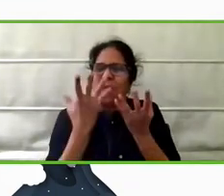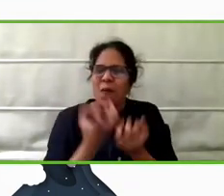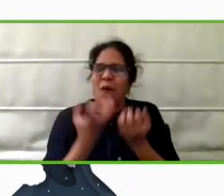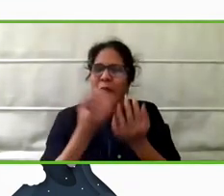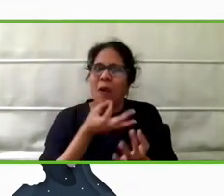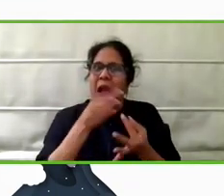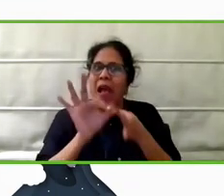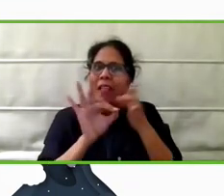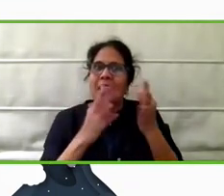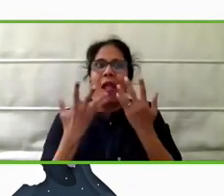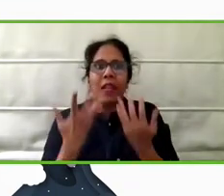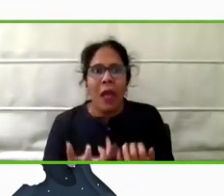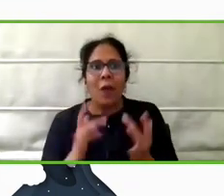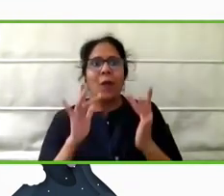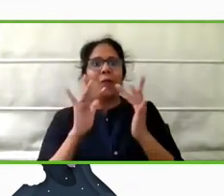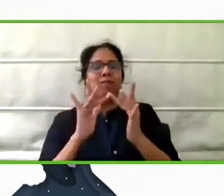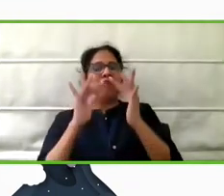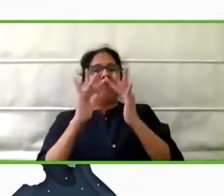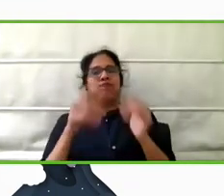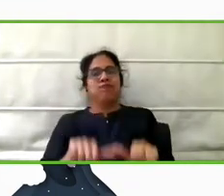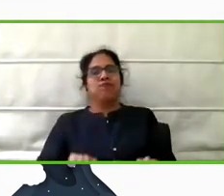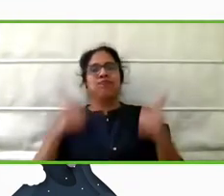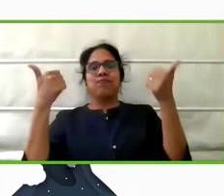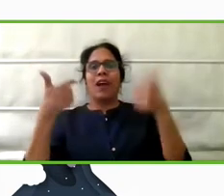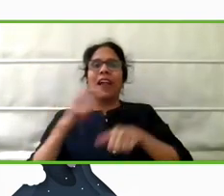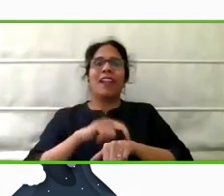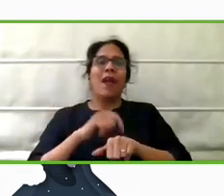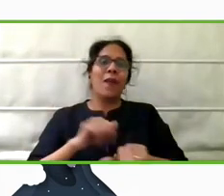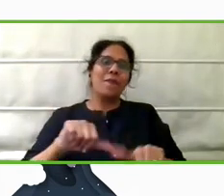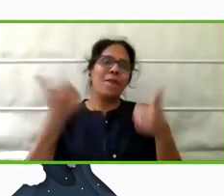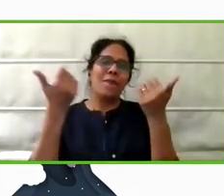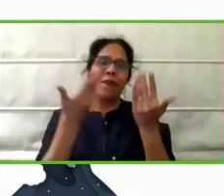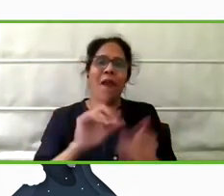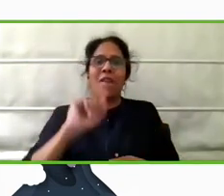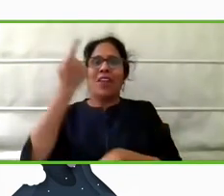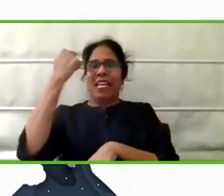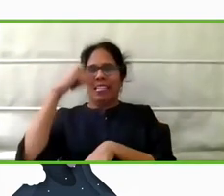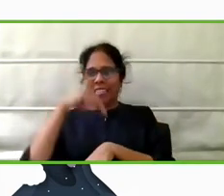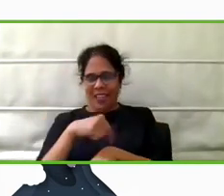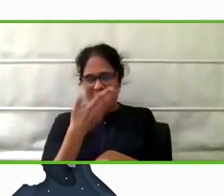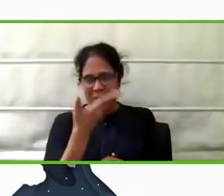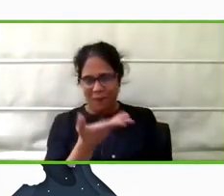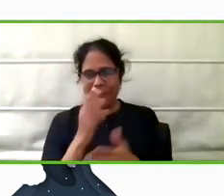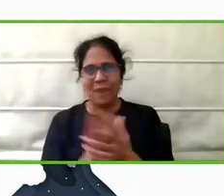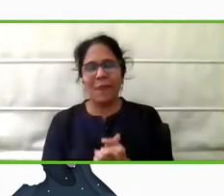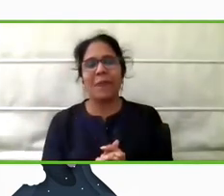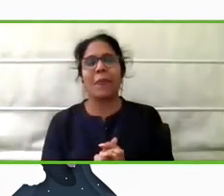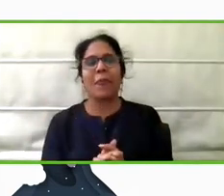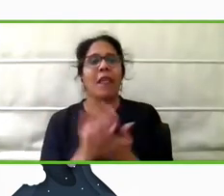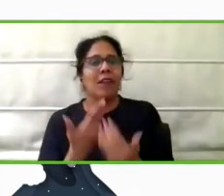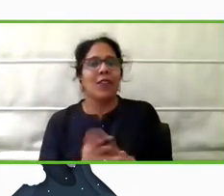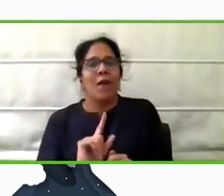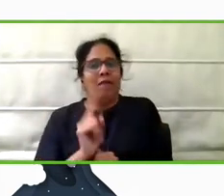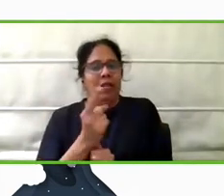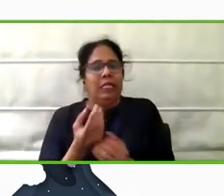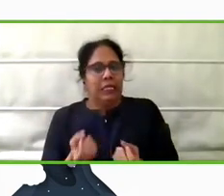virtual mode, we've had the time to do this for the first time. And before we get into a